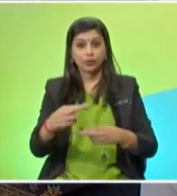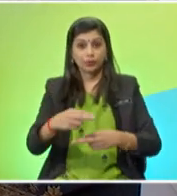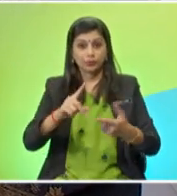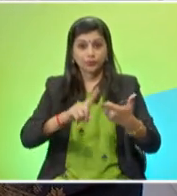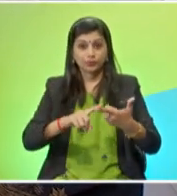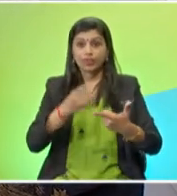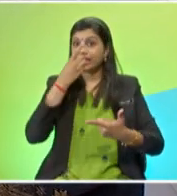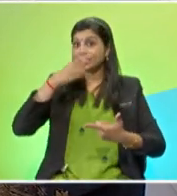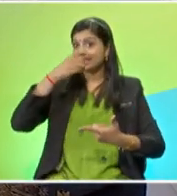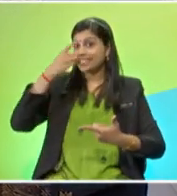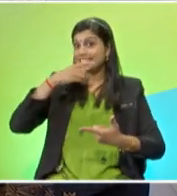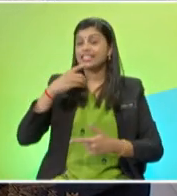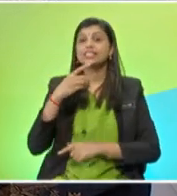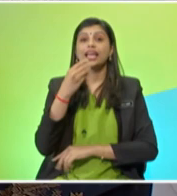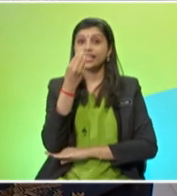dining room,